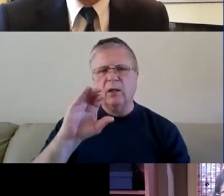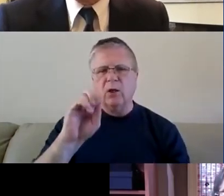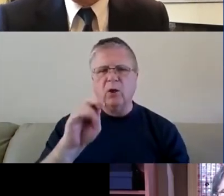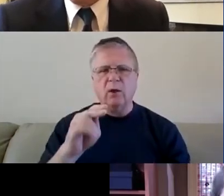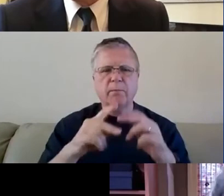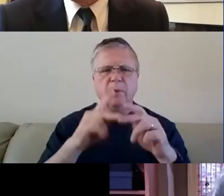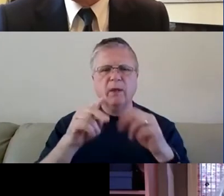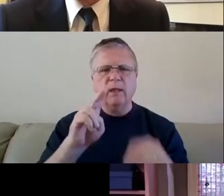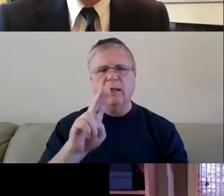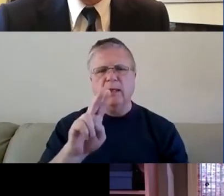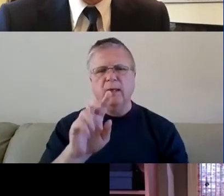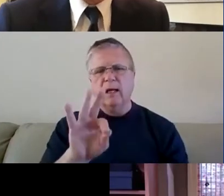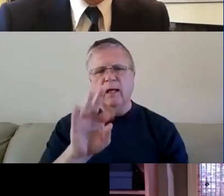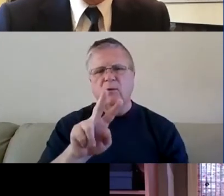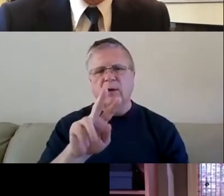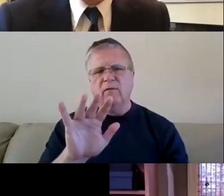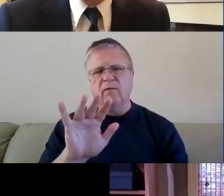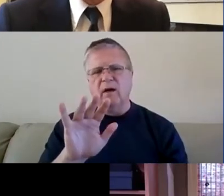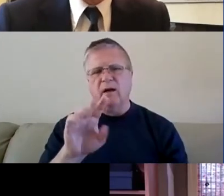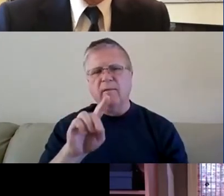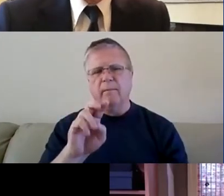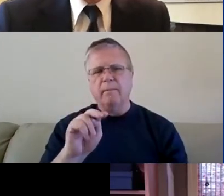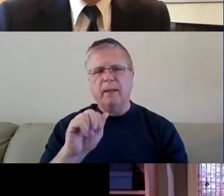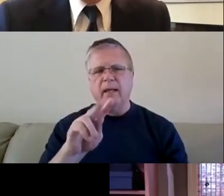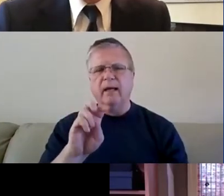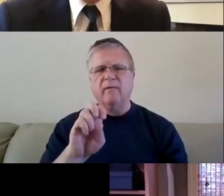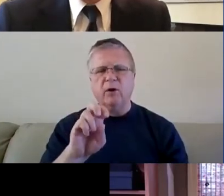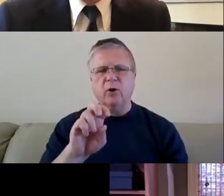Penn Avenue, the Penn Garrison Lofts.